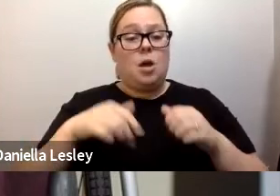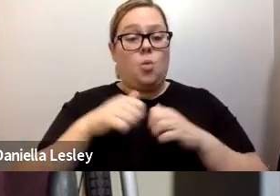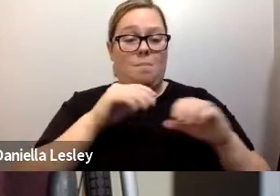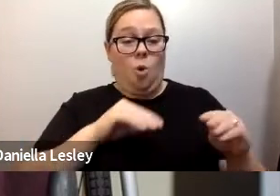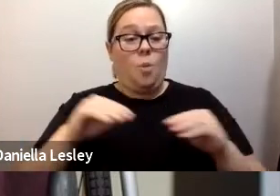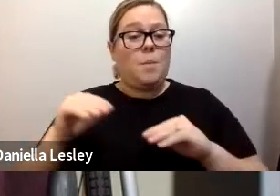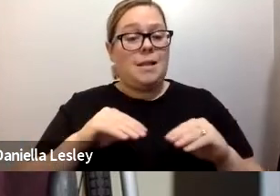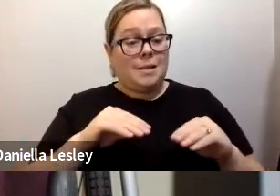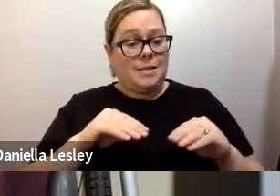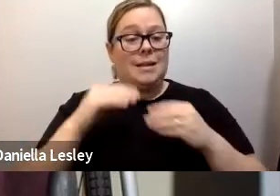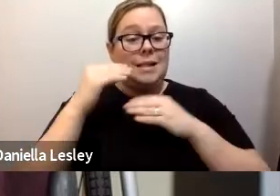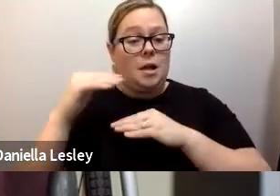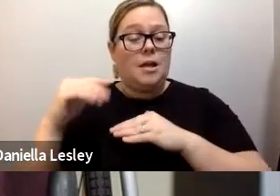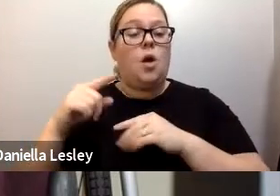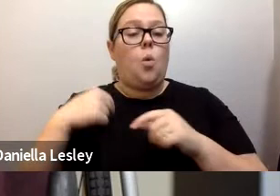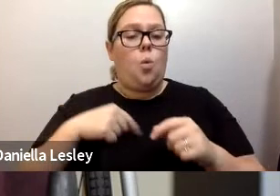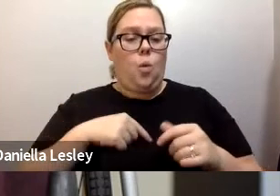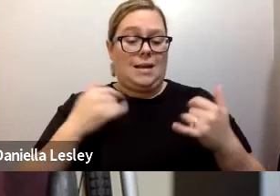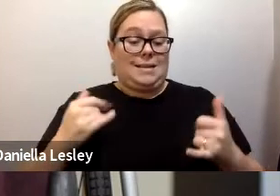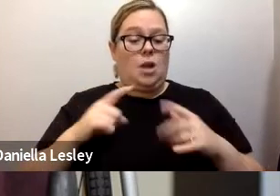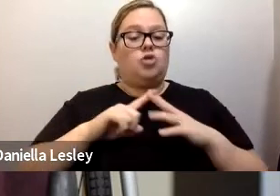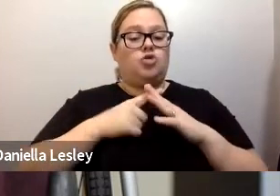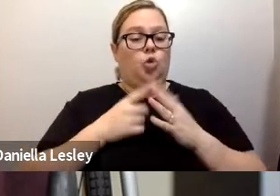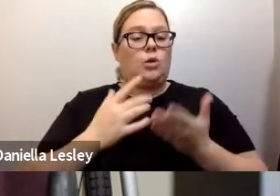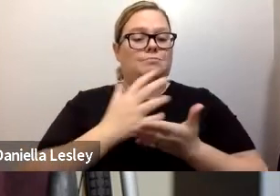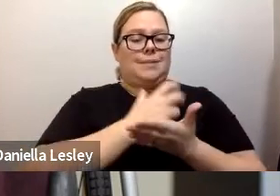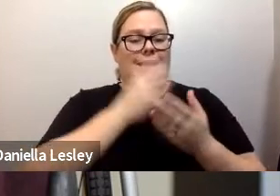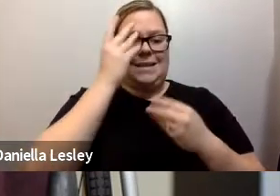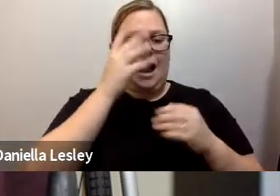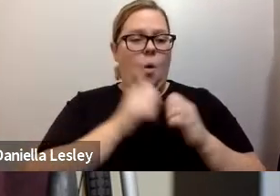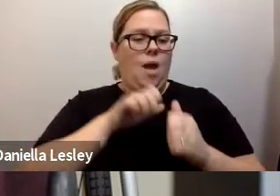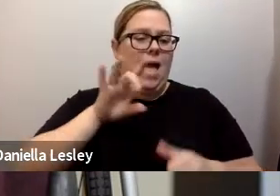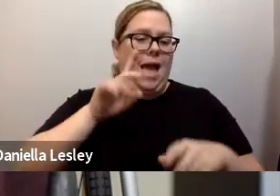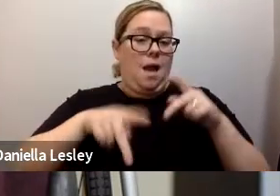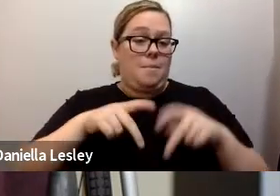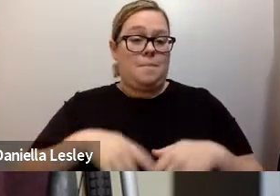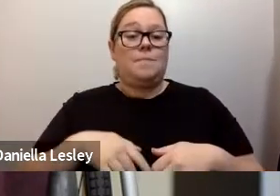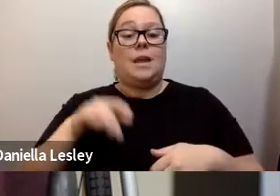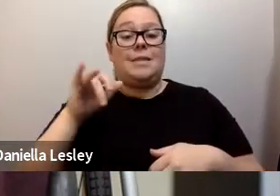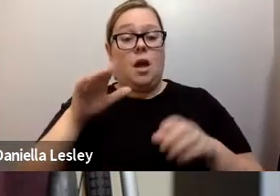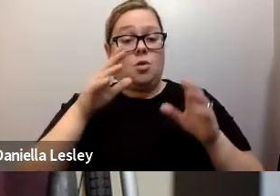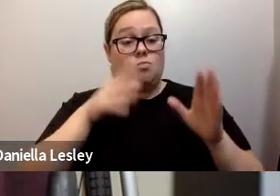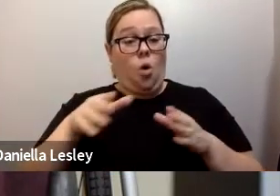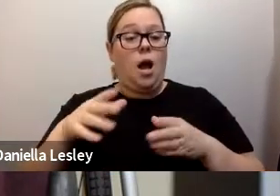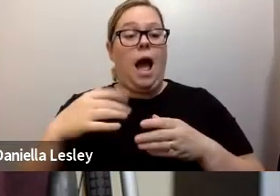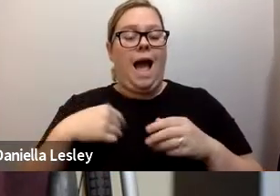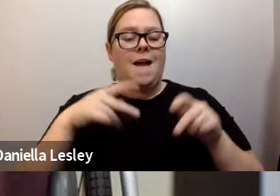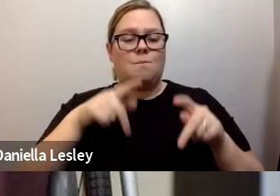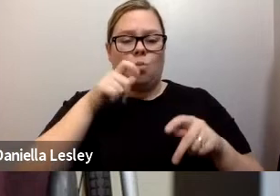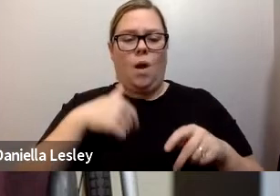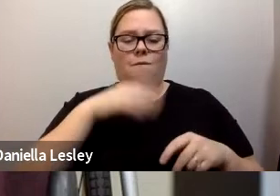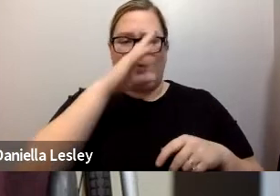of today have completed data collection with 8 people. The sample includes individuals with stroke, spinal cord